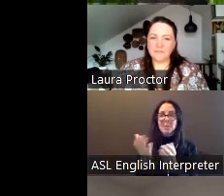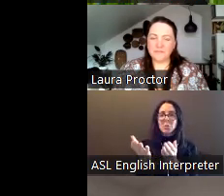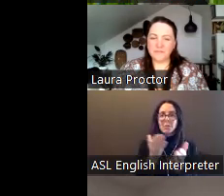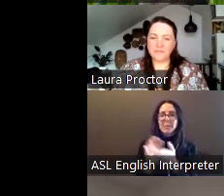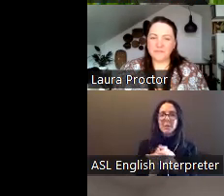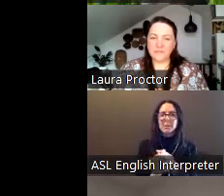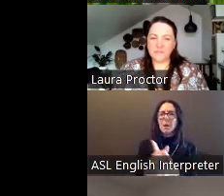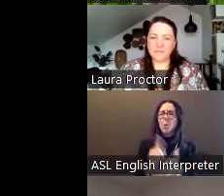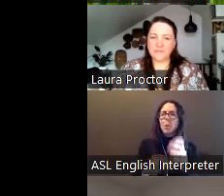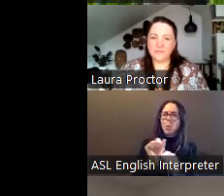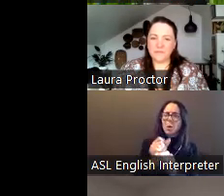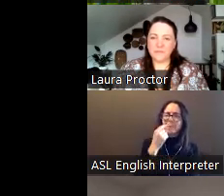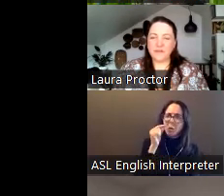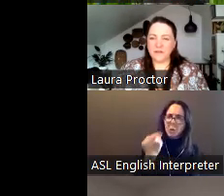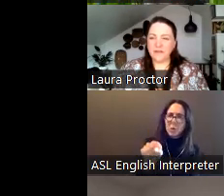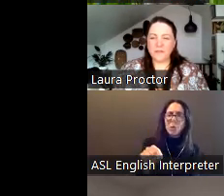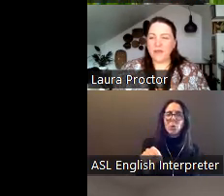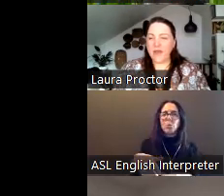serves them best.